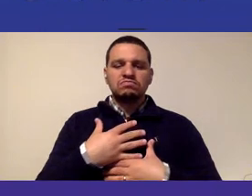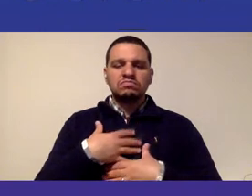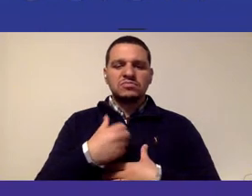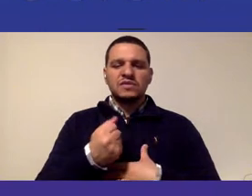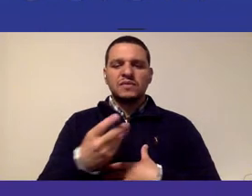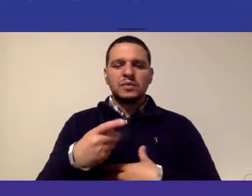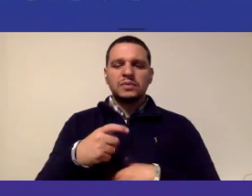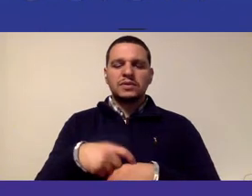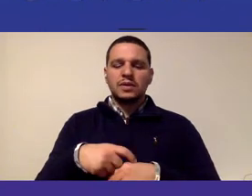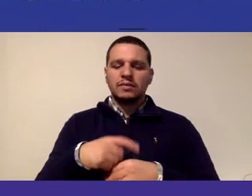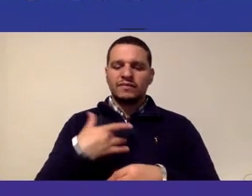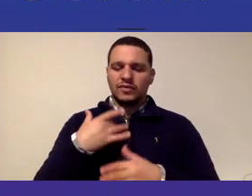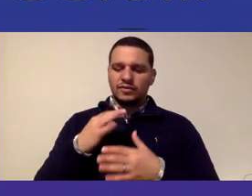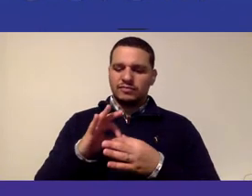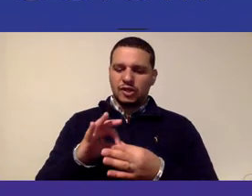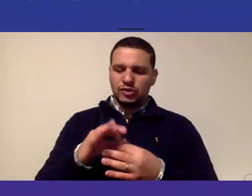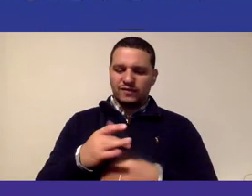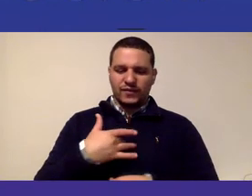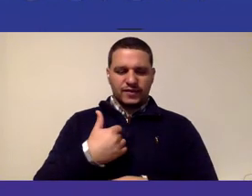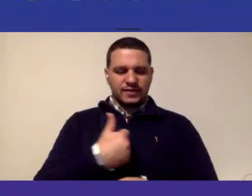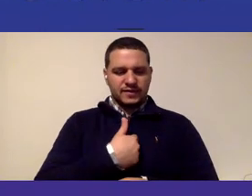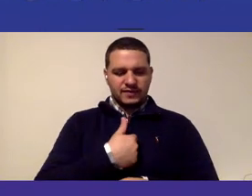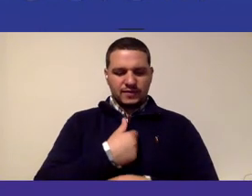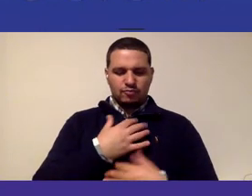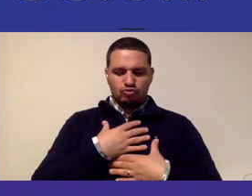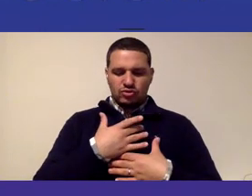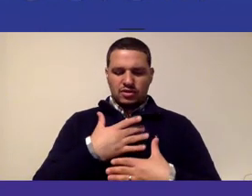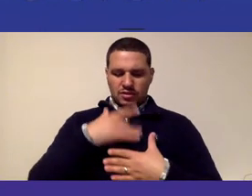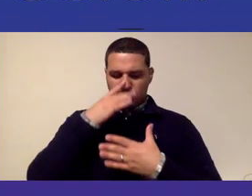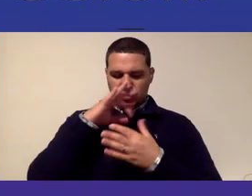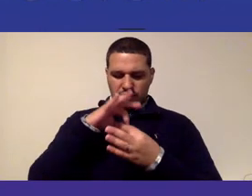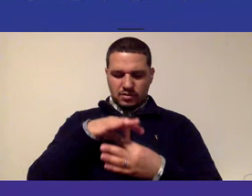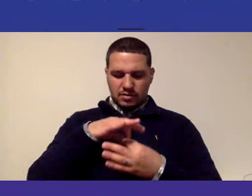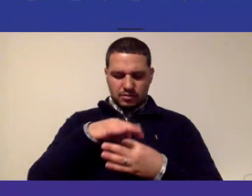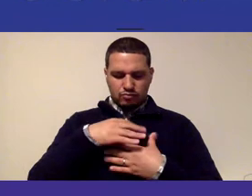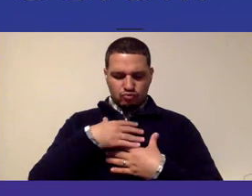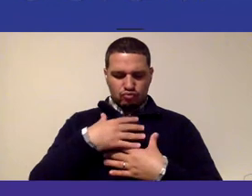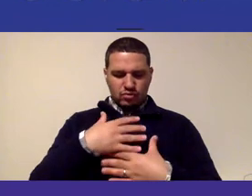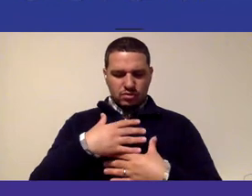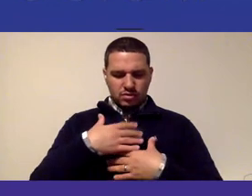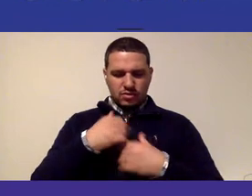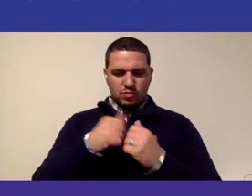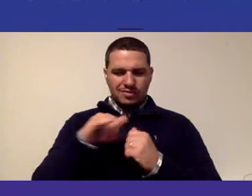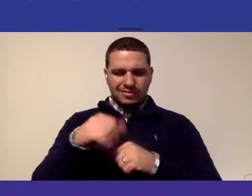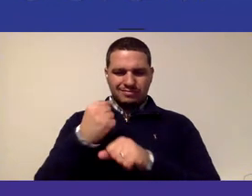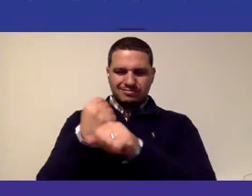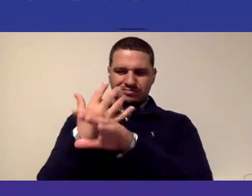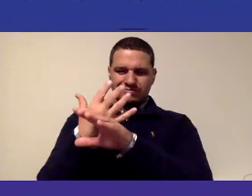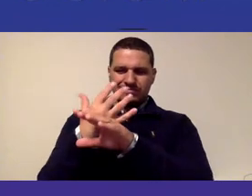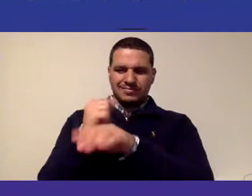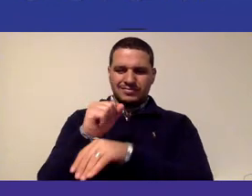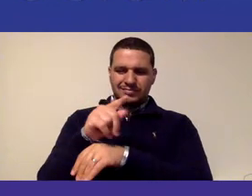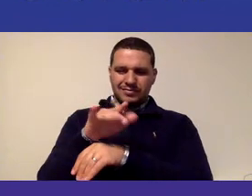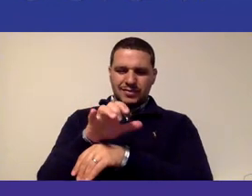our connection to the breath and our connection through this cyberspace to one another.